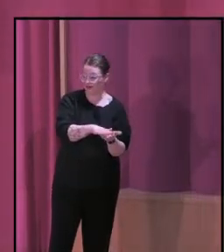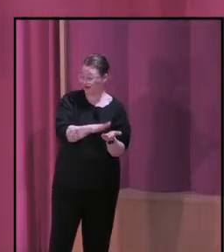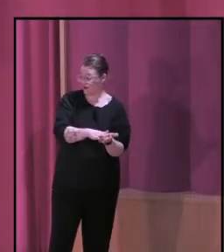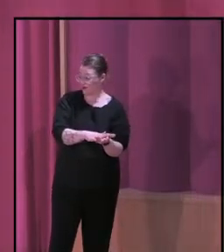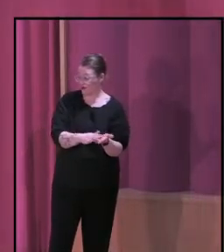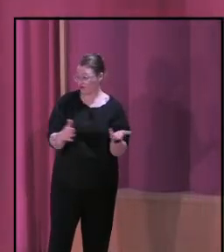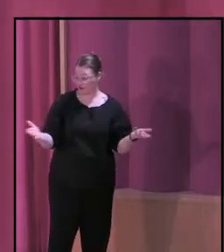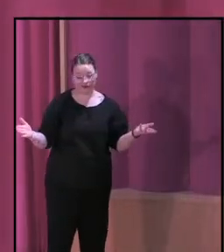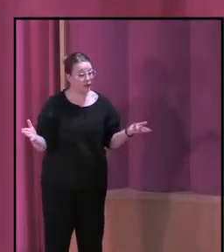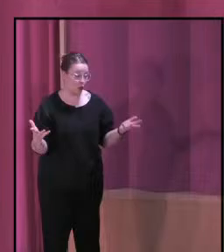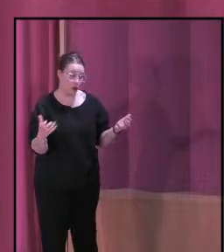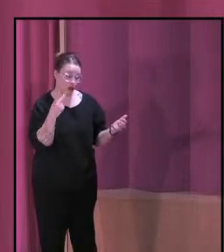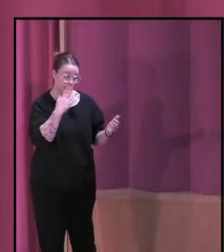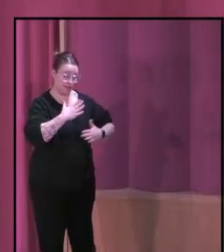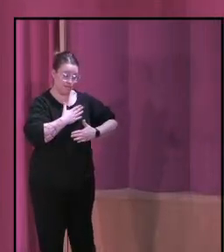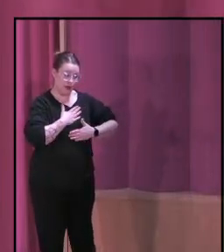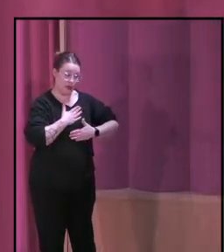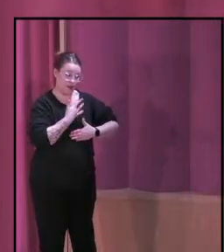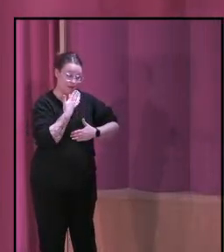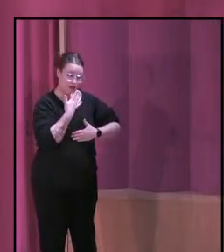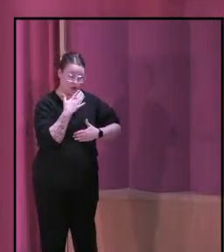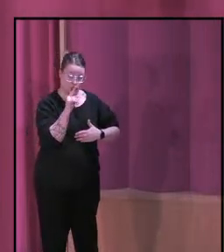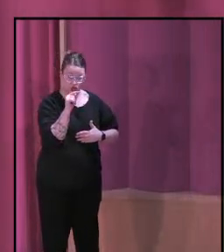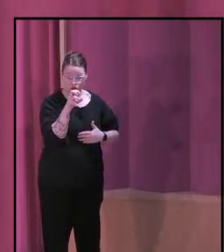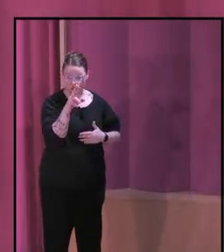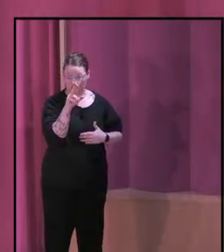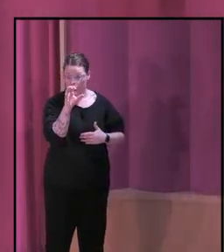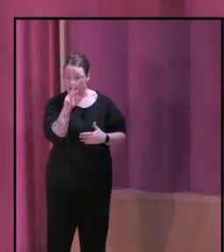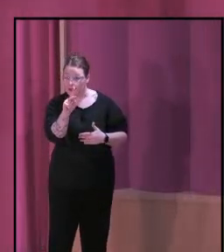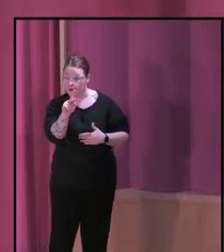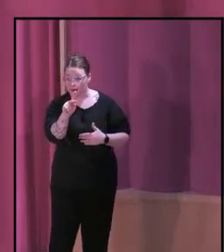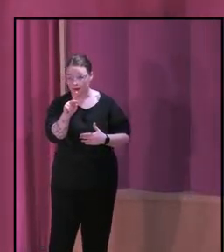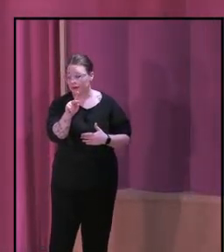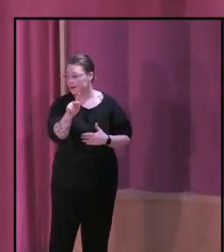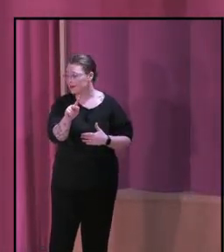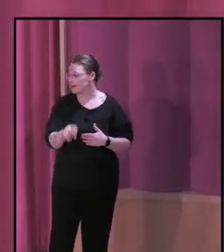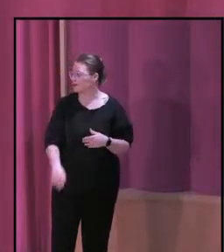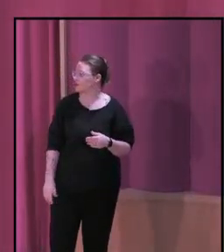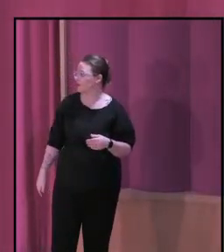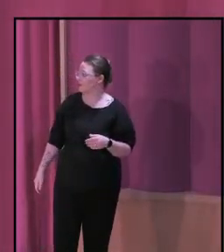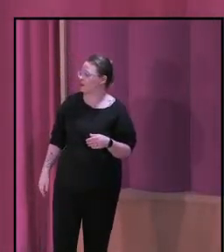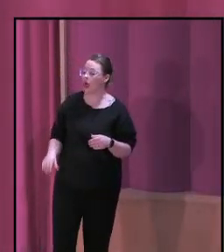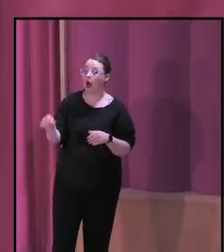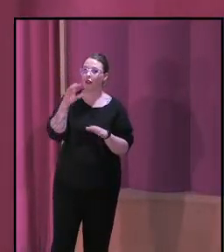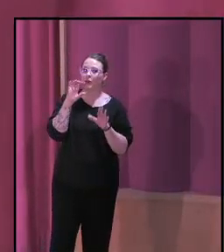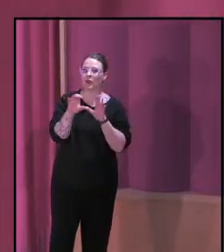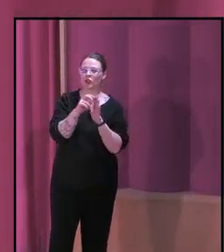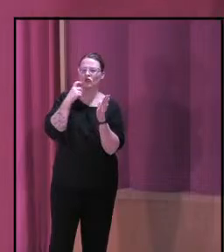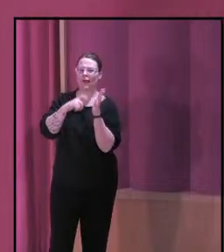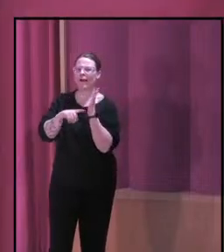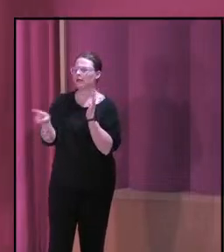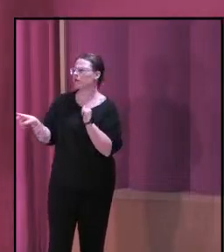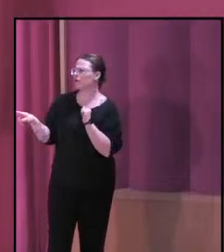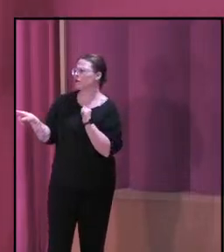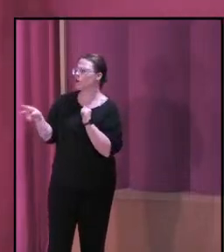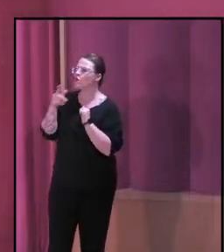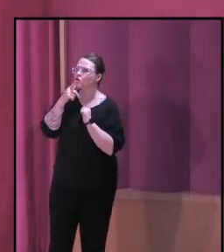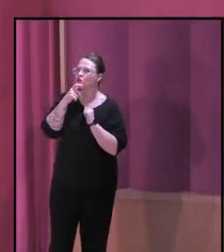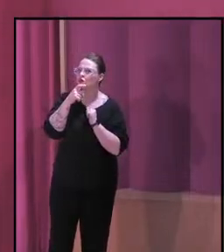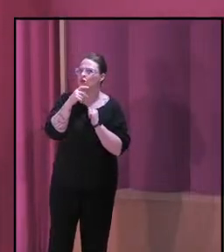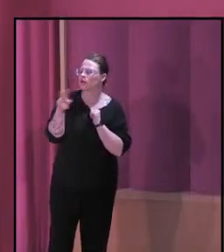Would you like to see my favorite trick? Yeah. This is another picture. See if you can tell who it is.